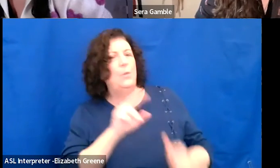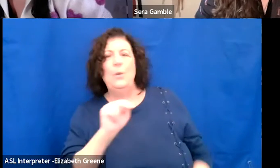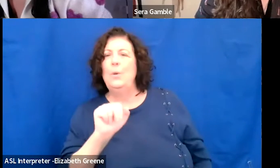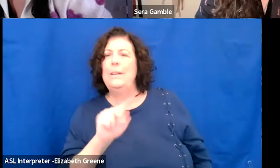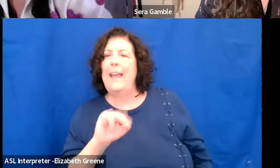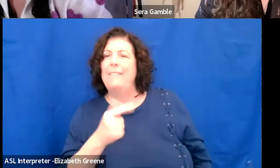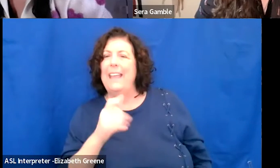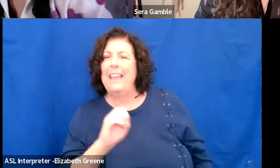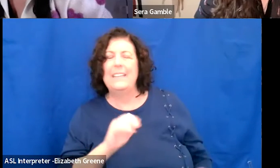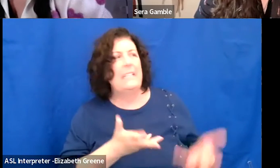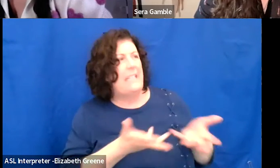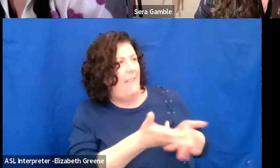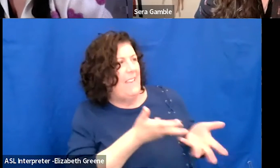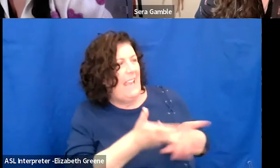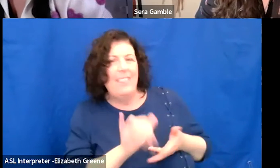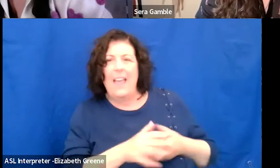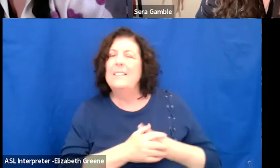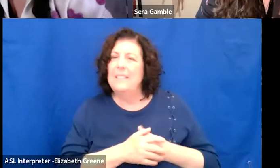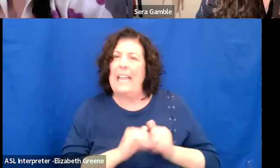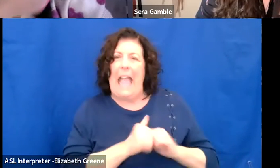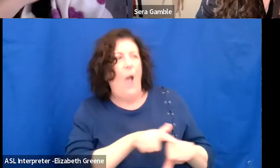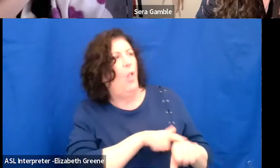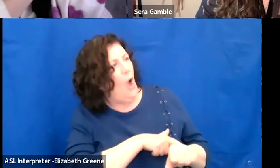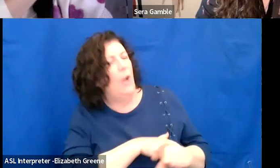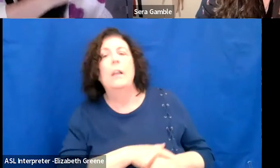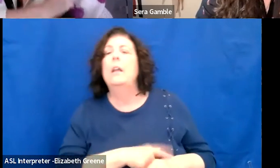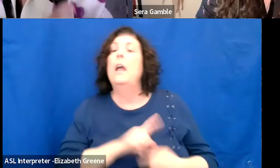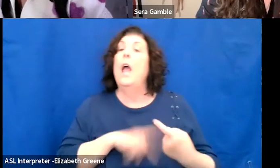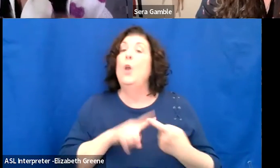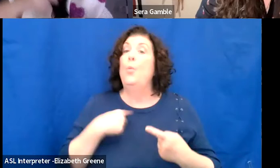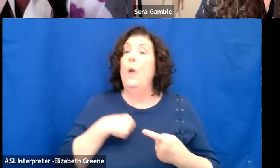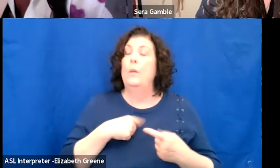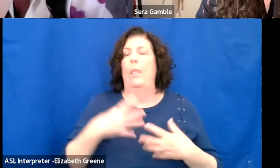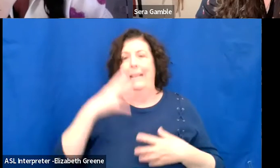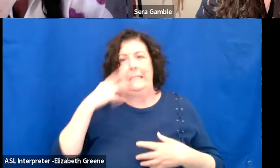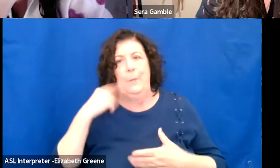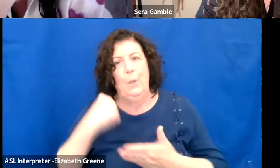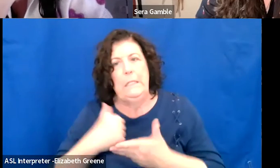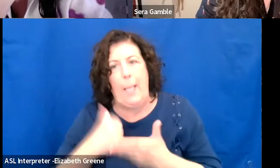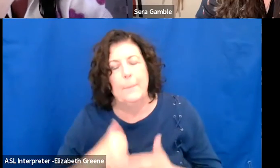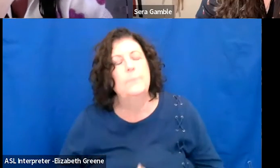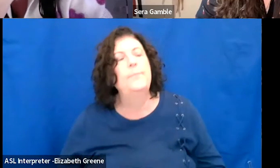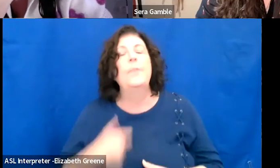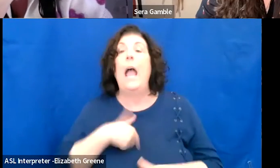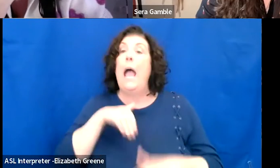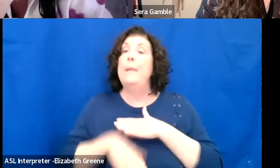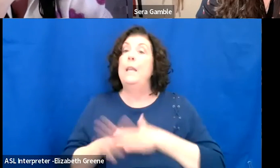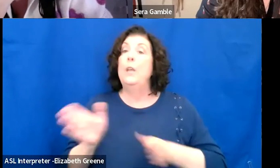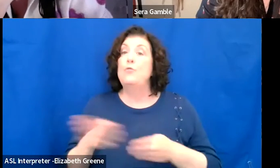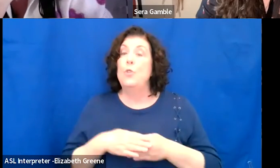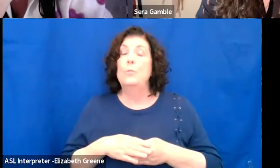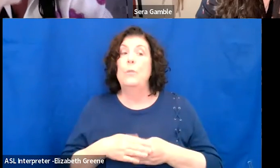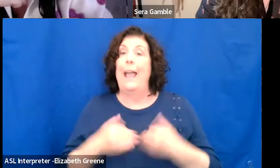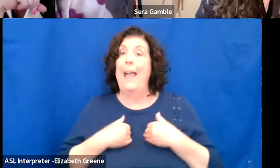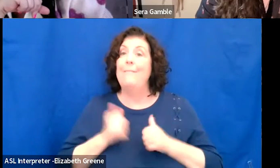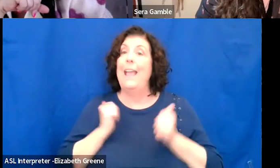long? And I think that's also one where experience helps. Like I've been in rooms where the showrunner, it was 2 minutes.